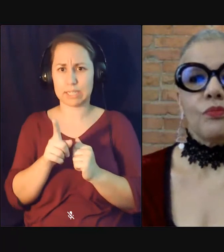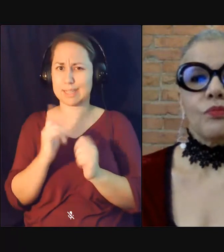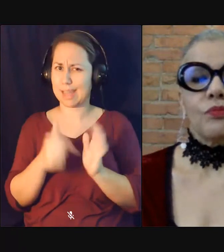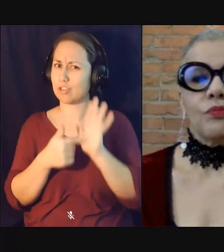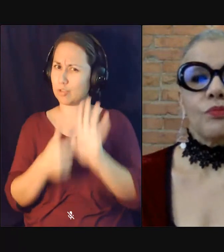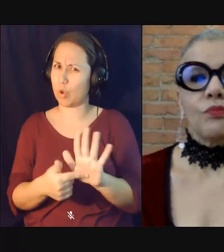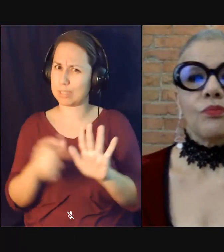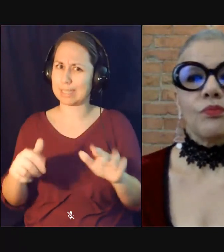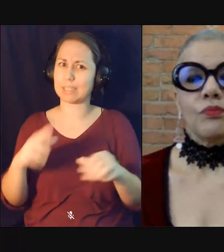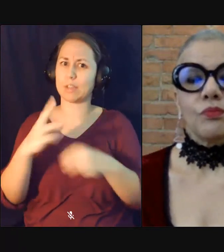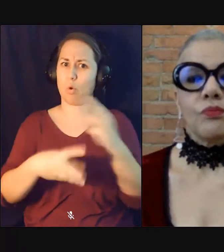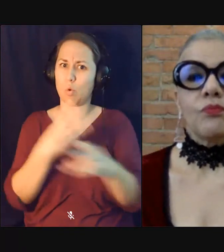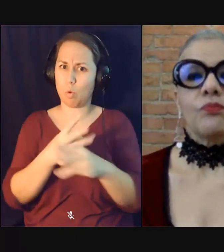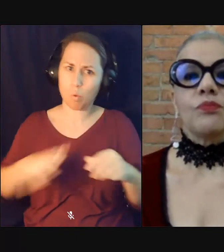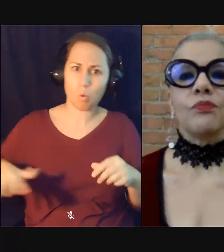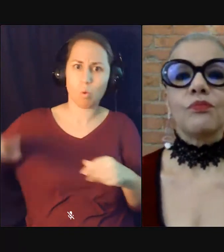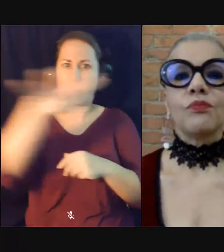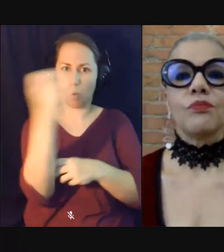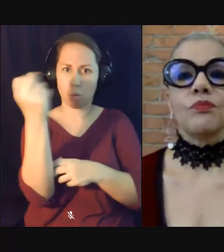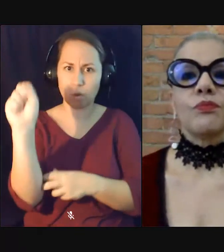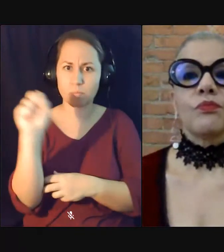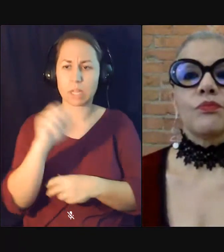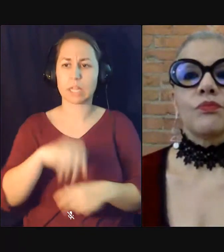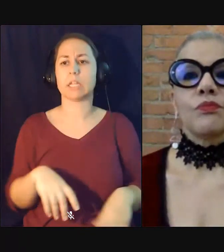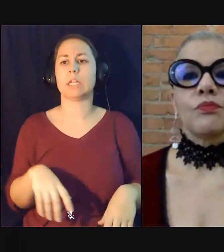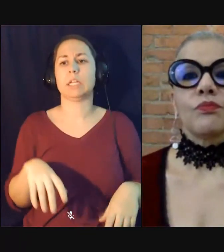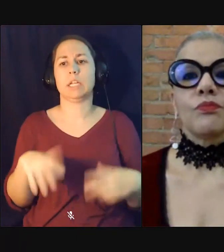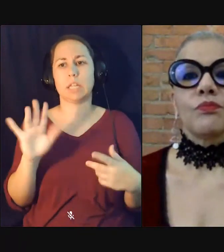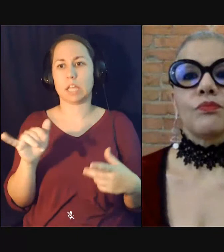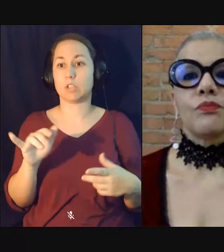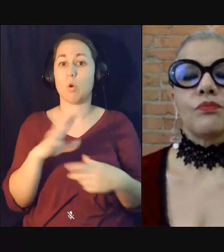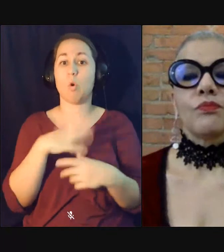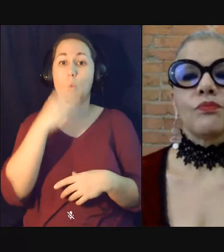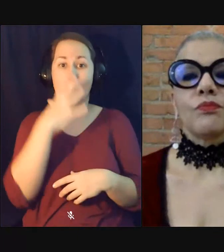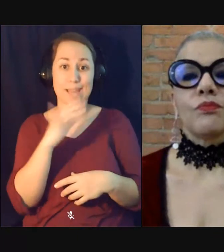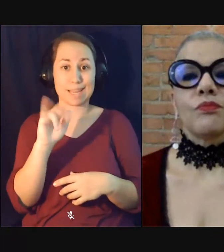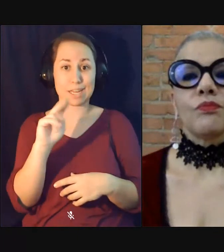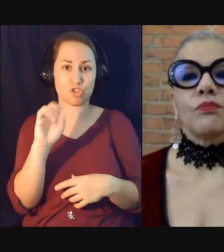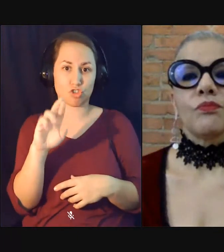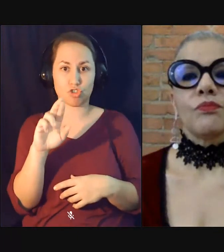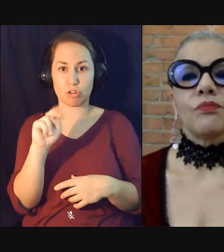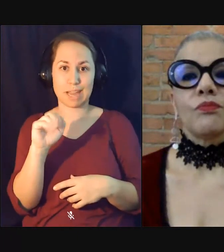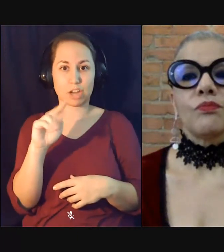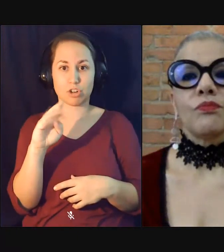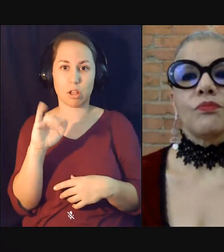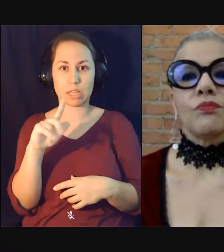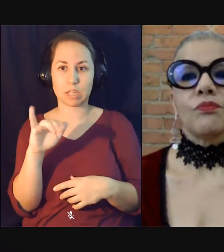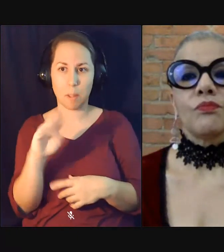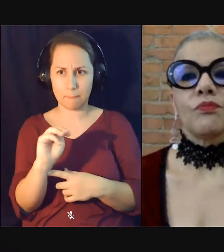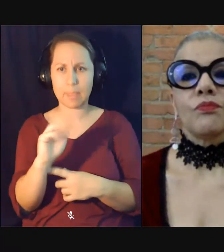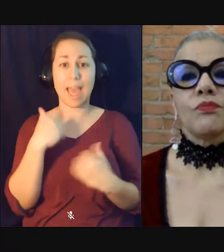movement. White supremacy. It's like white nationalism, white internationalism, as it were. This idea that there are white